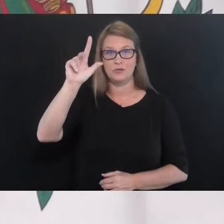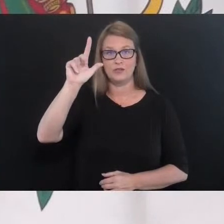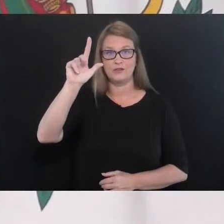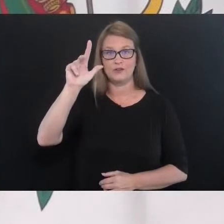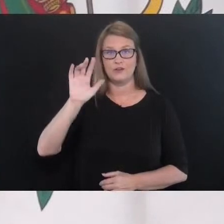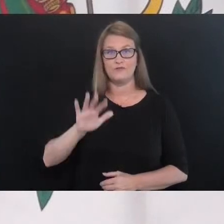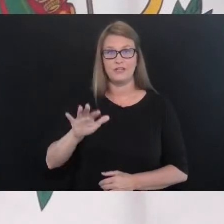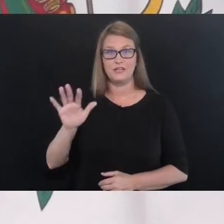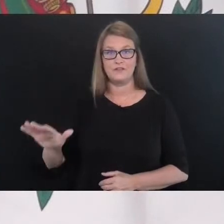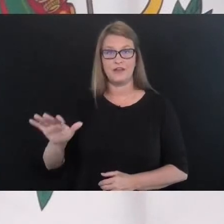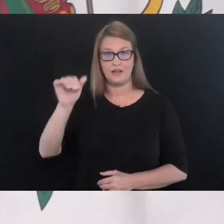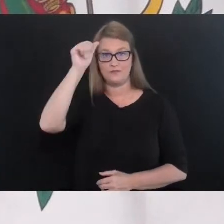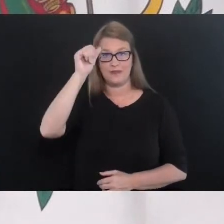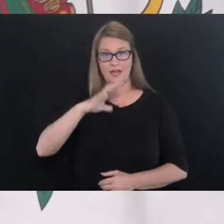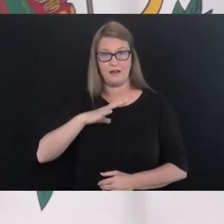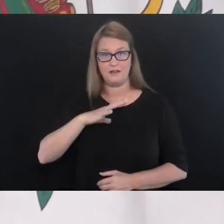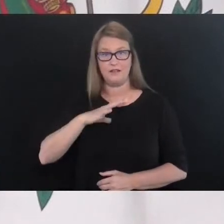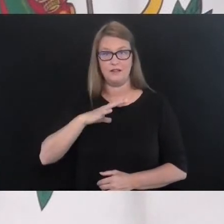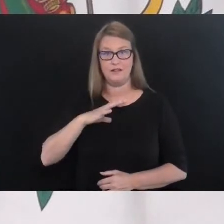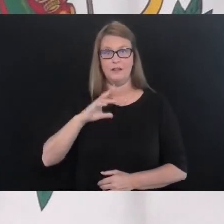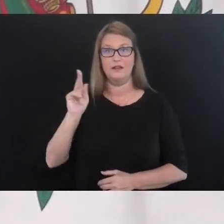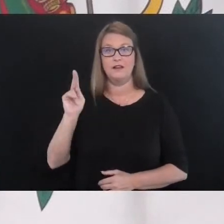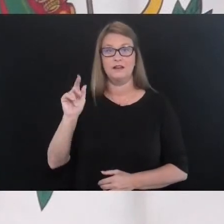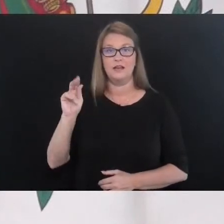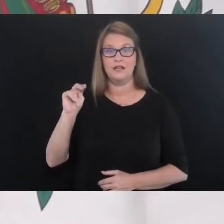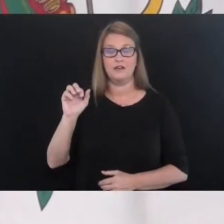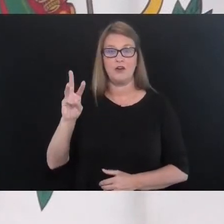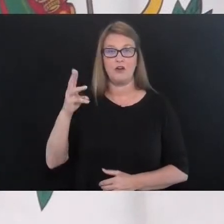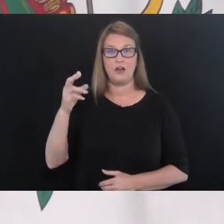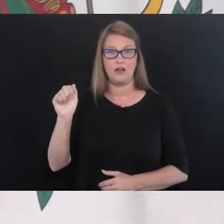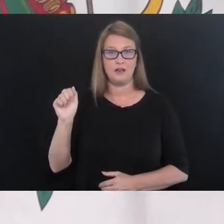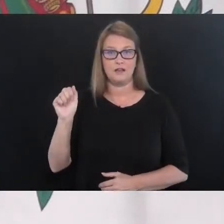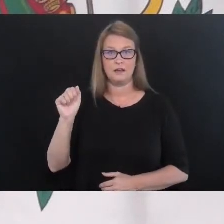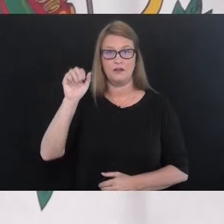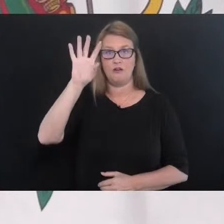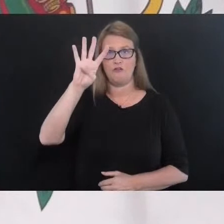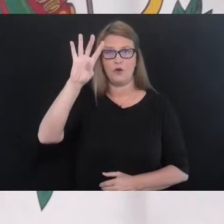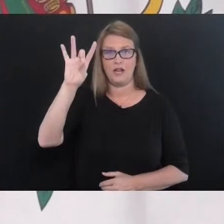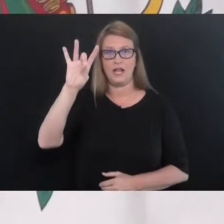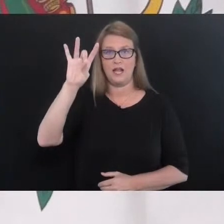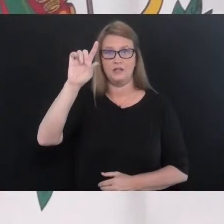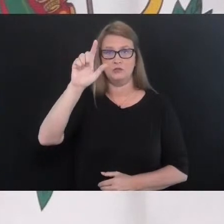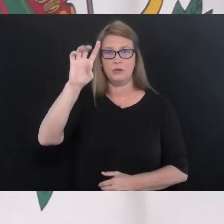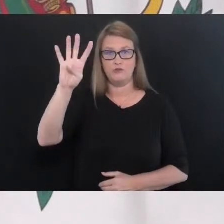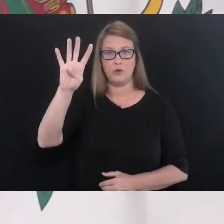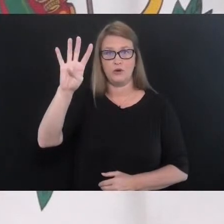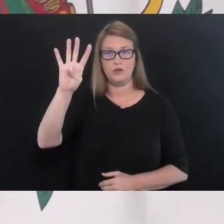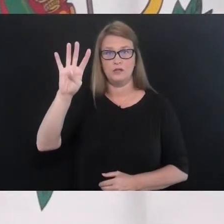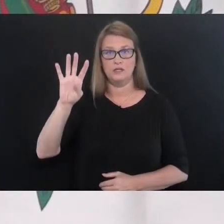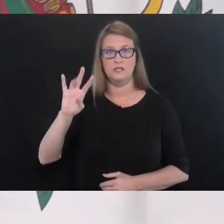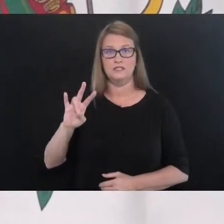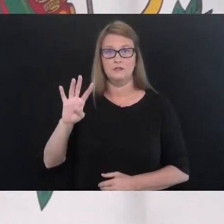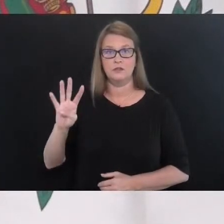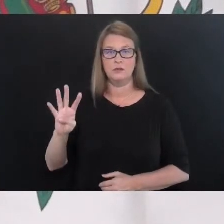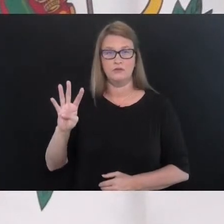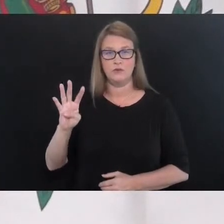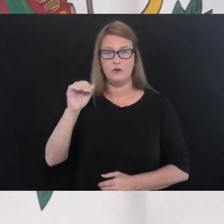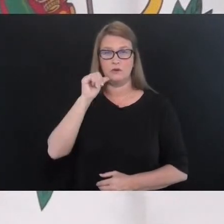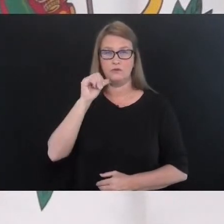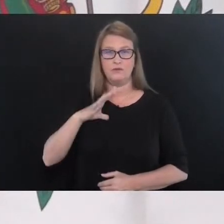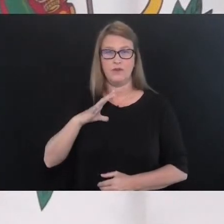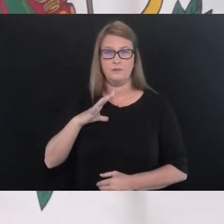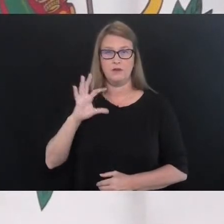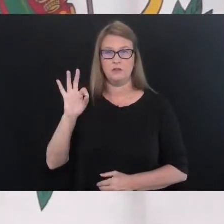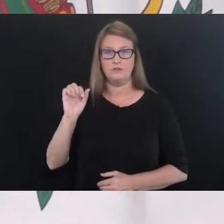a 55-year-old male from Kanawha County. The 4,824th death, a 74-year-old female